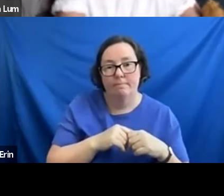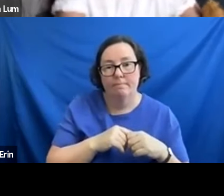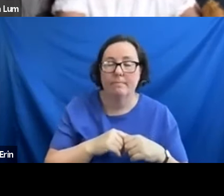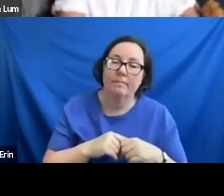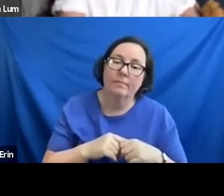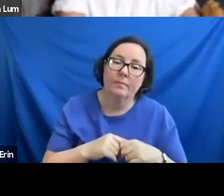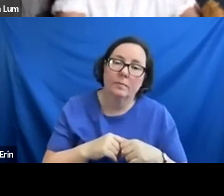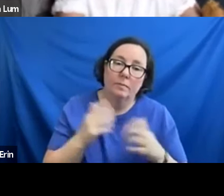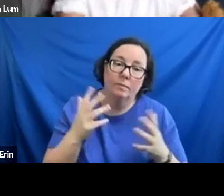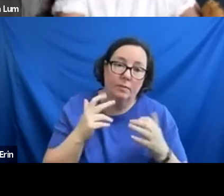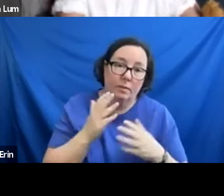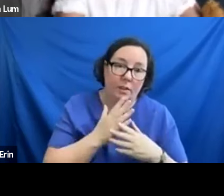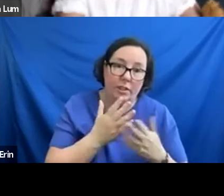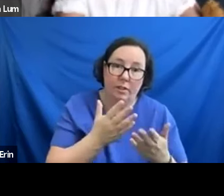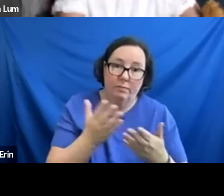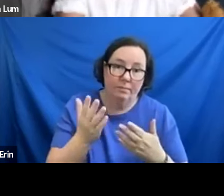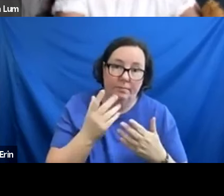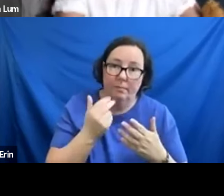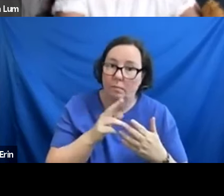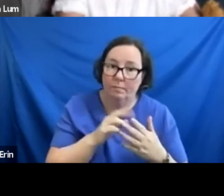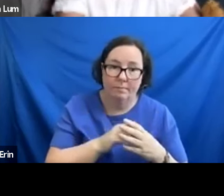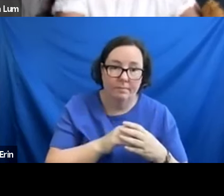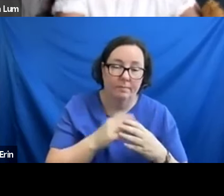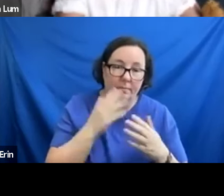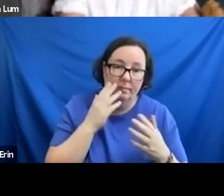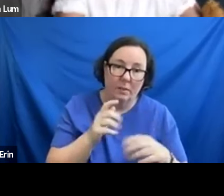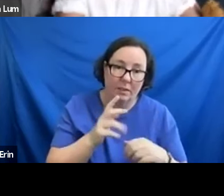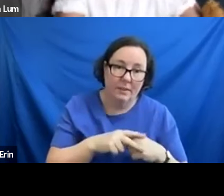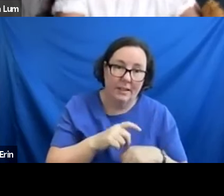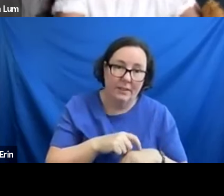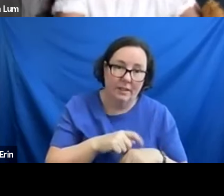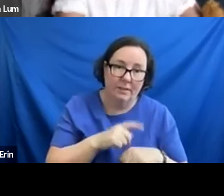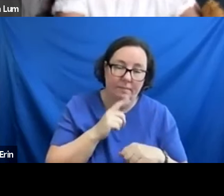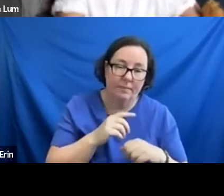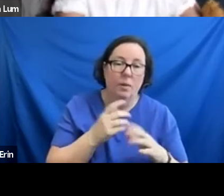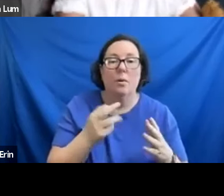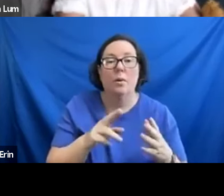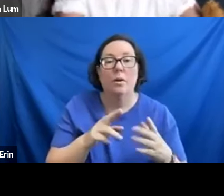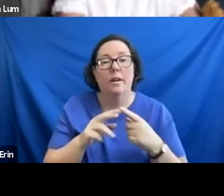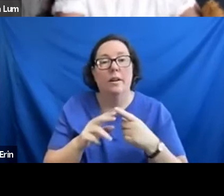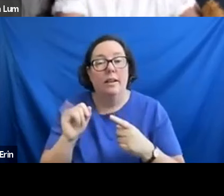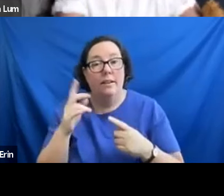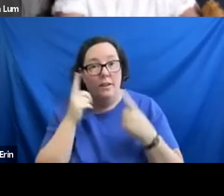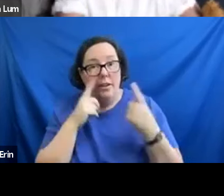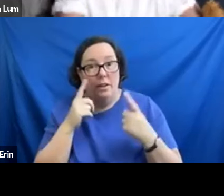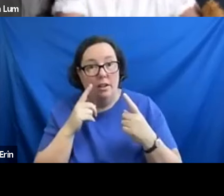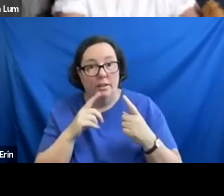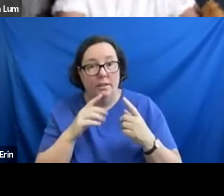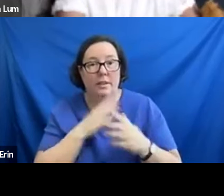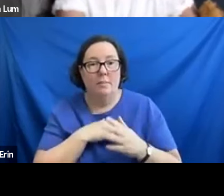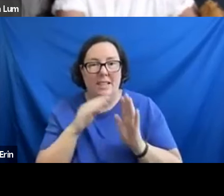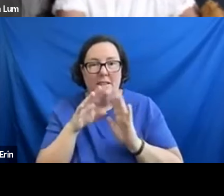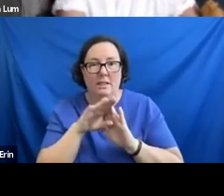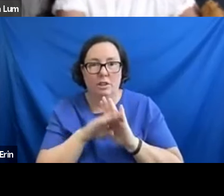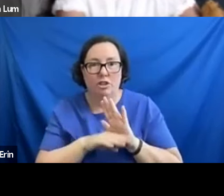at this time? And again, we need, to the extent that you do have thoughts, please